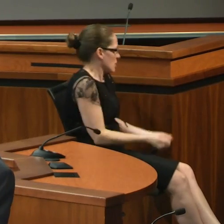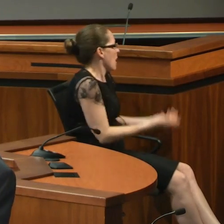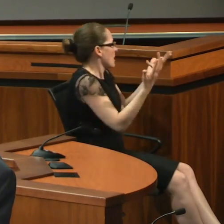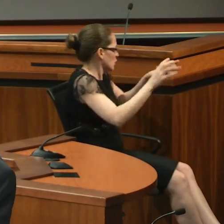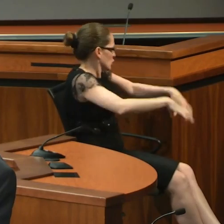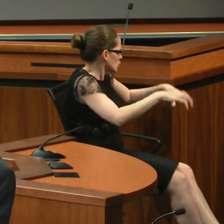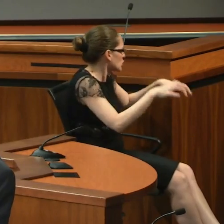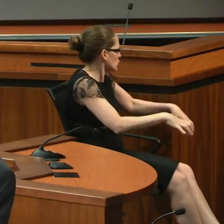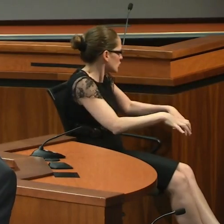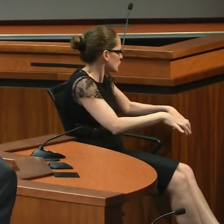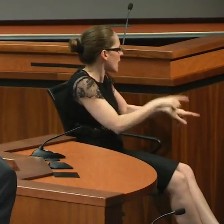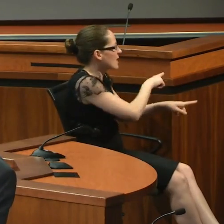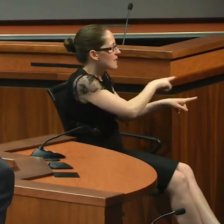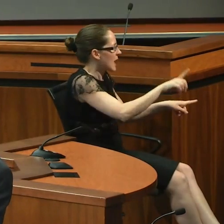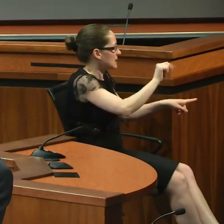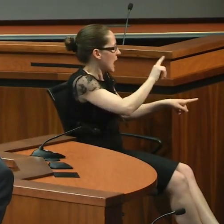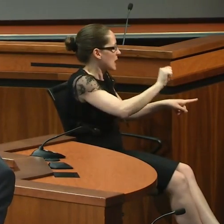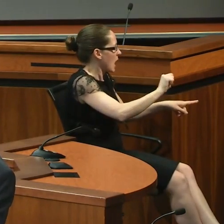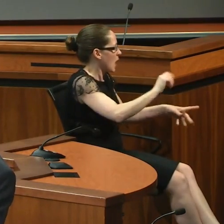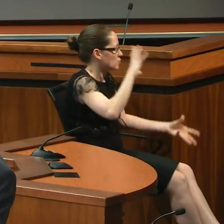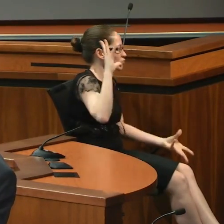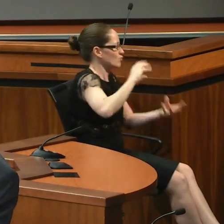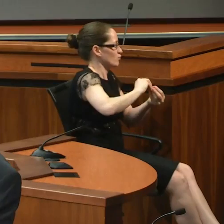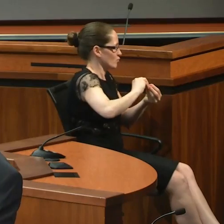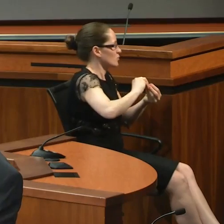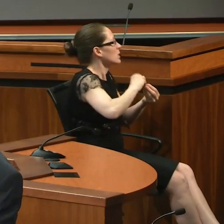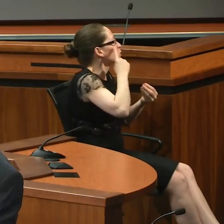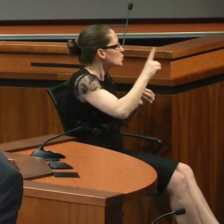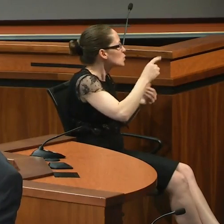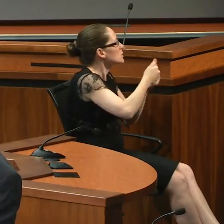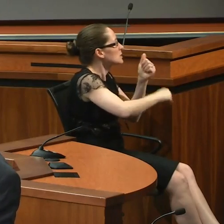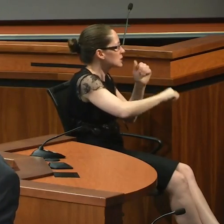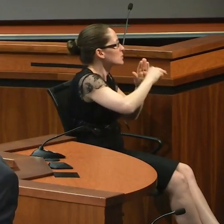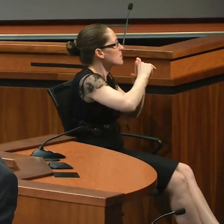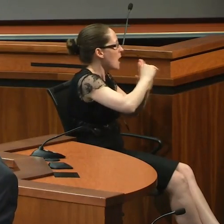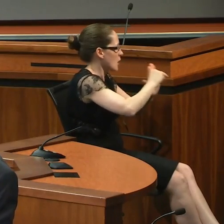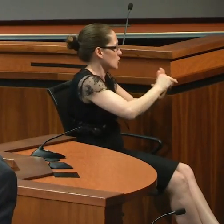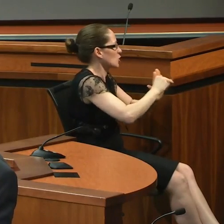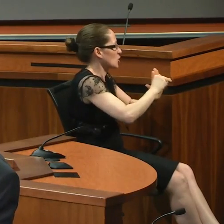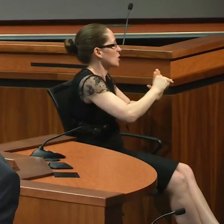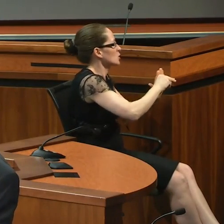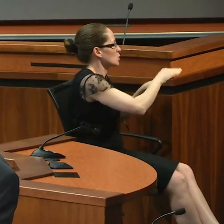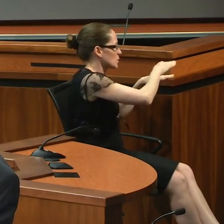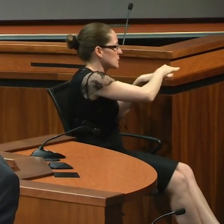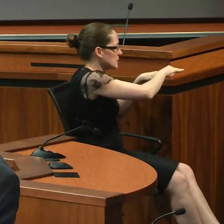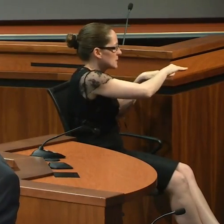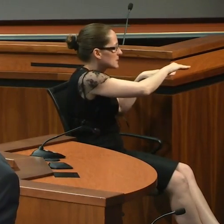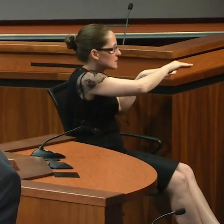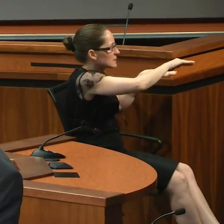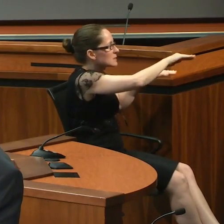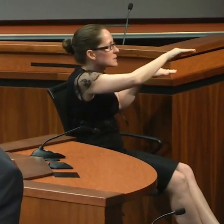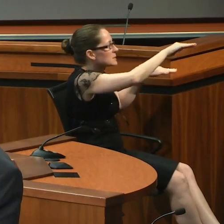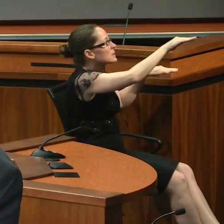it's not just the 6.6 in 2 hours that got thrown in. It's a curve and a shape of varying intensities